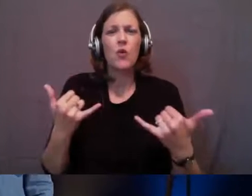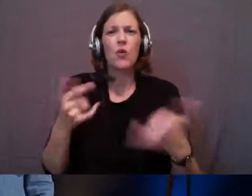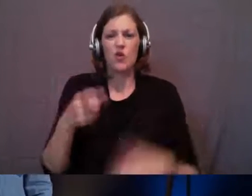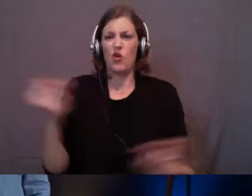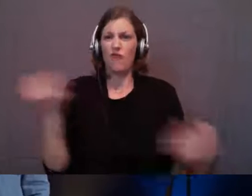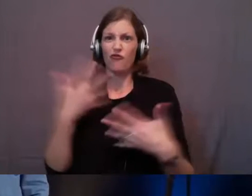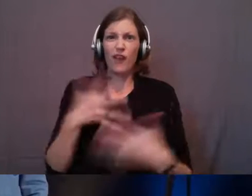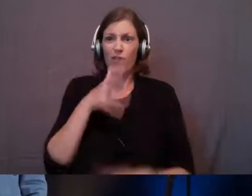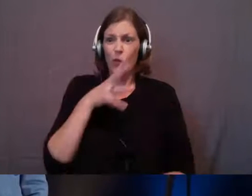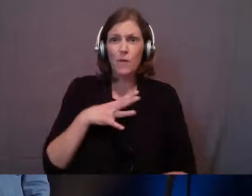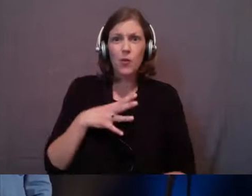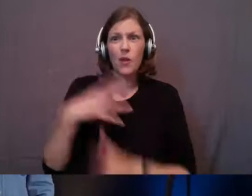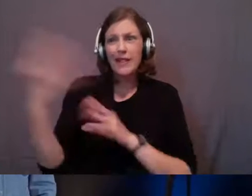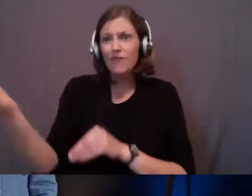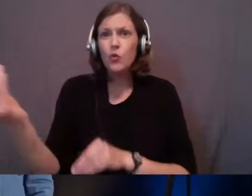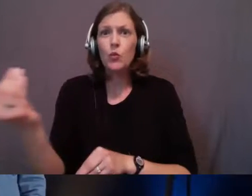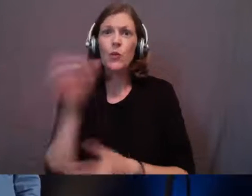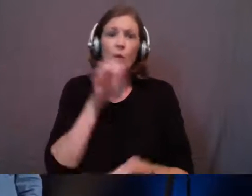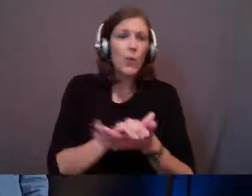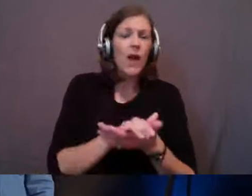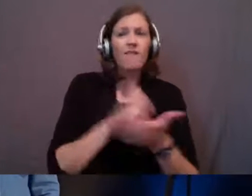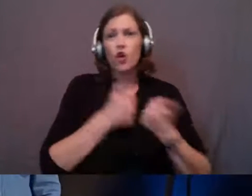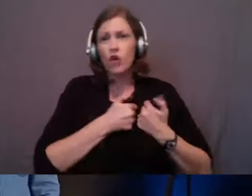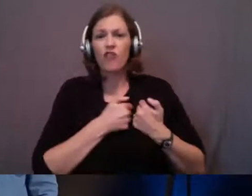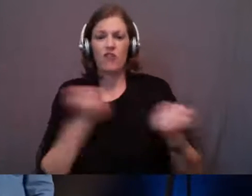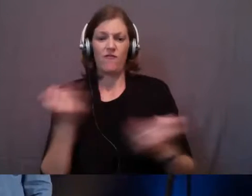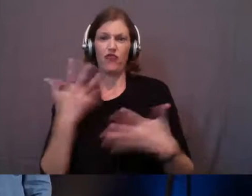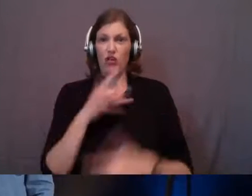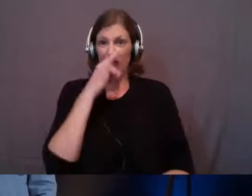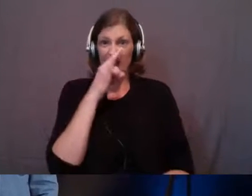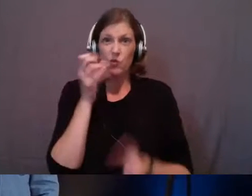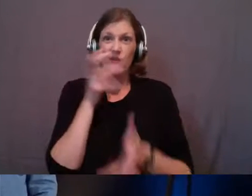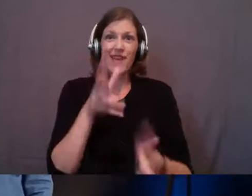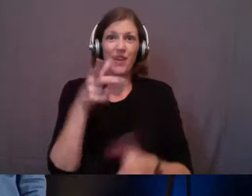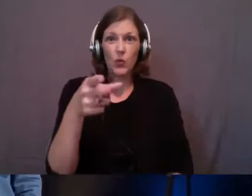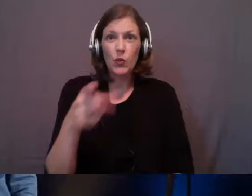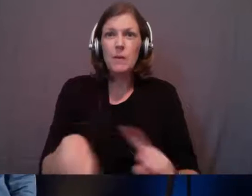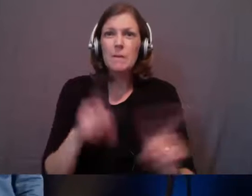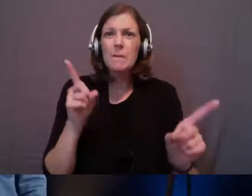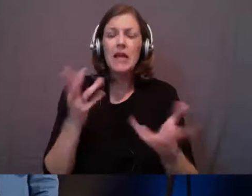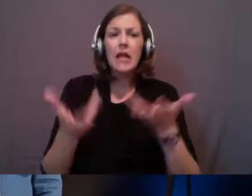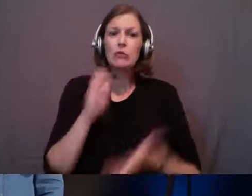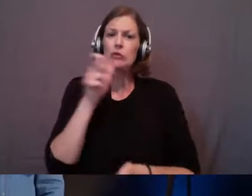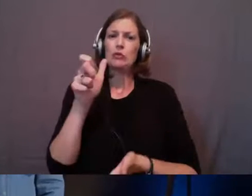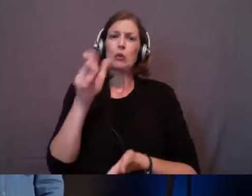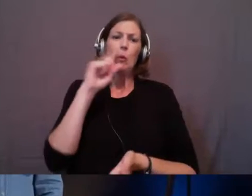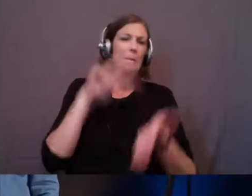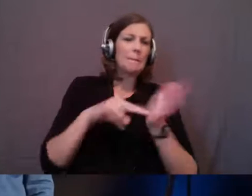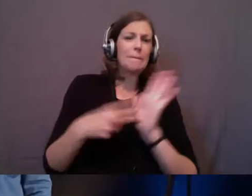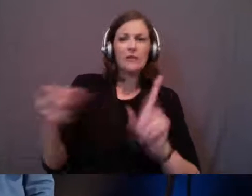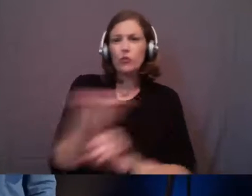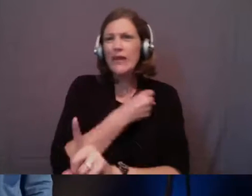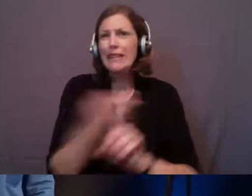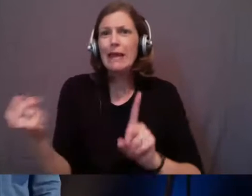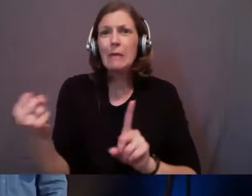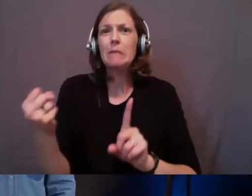leave you, your wife or your girlfriend. You're afraid your kids are going to hate you, but you don't mean to hit them. You don't mean